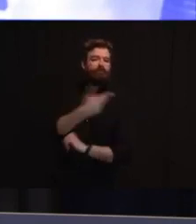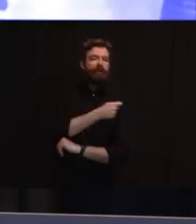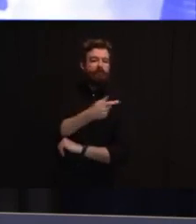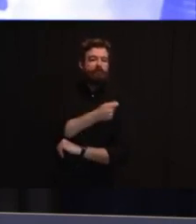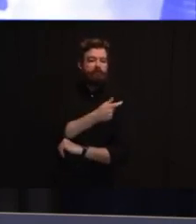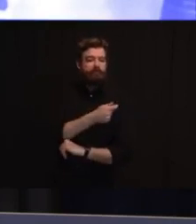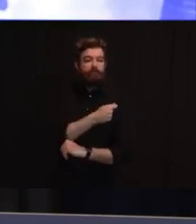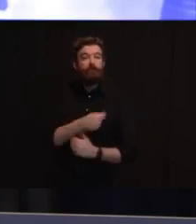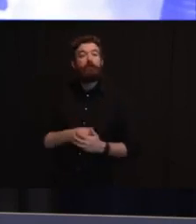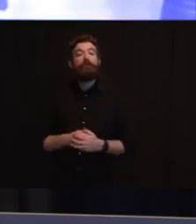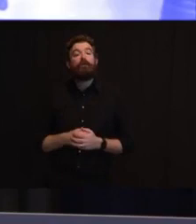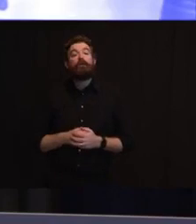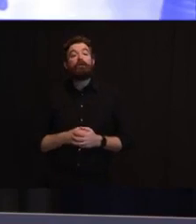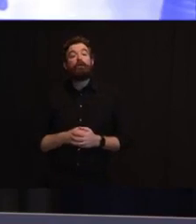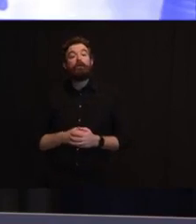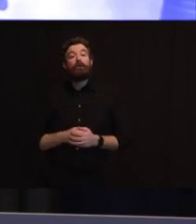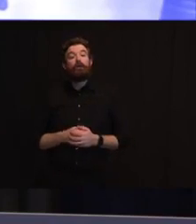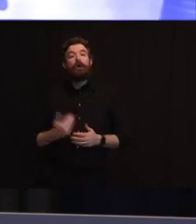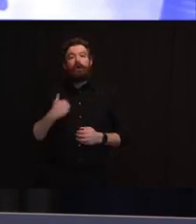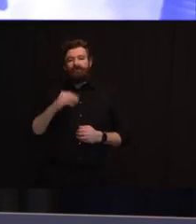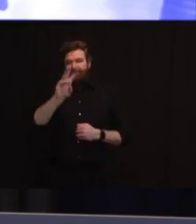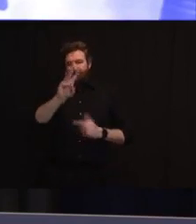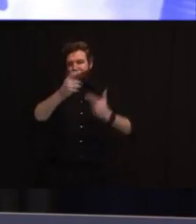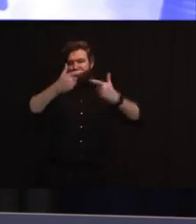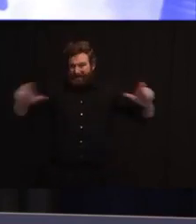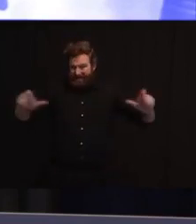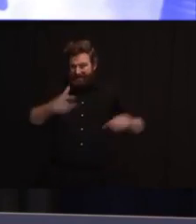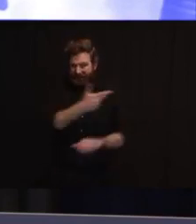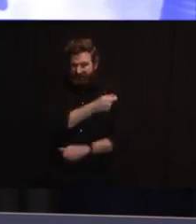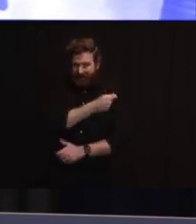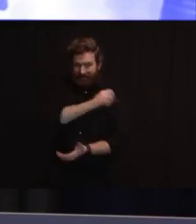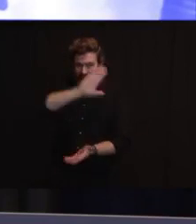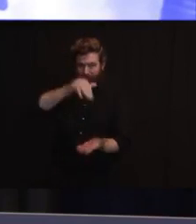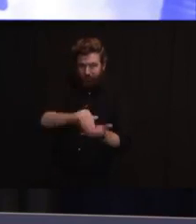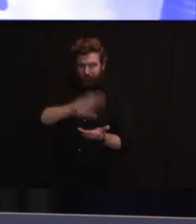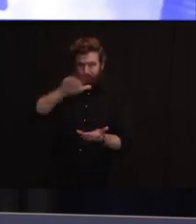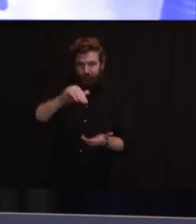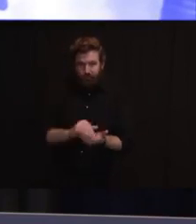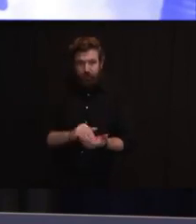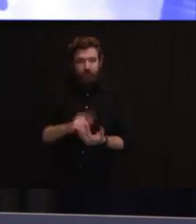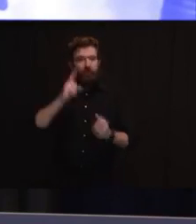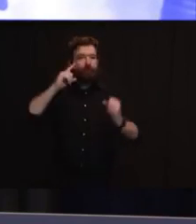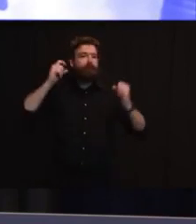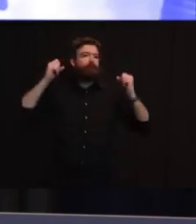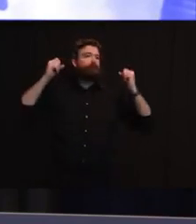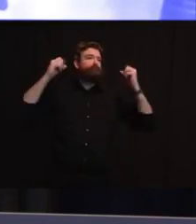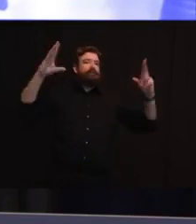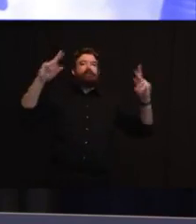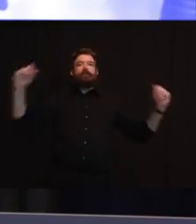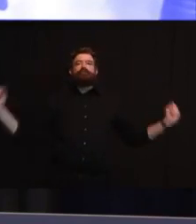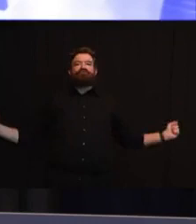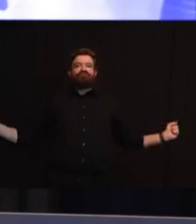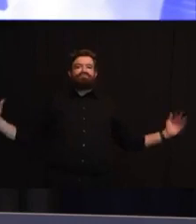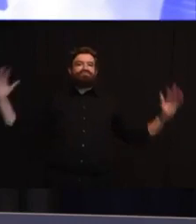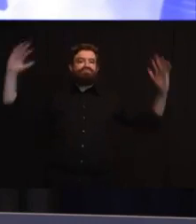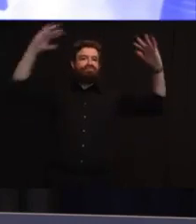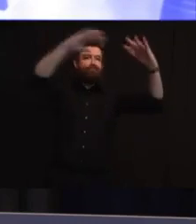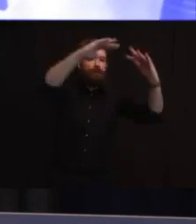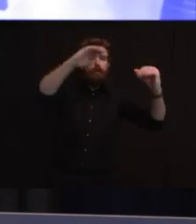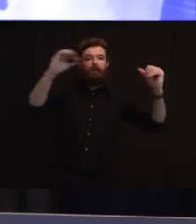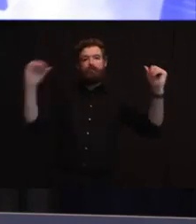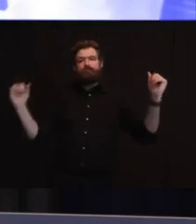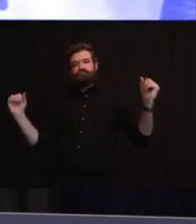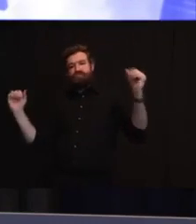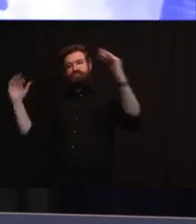6 megasites in every region, to accommodate large numbers of people at one site. As vaccine supply